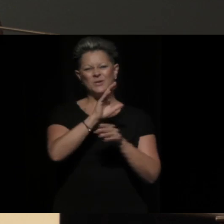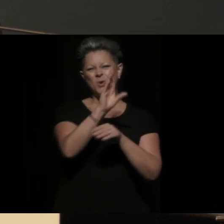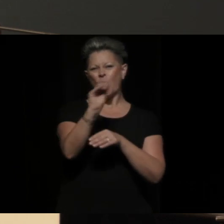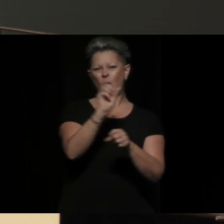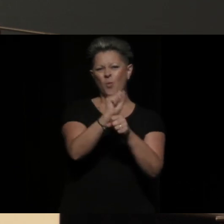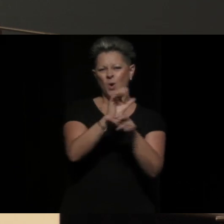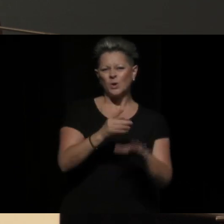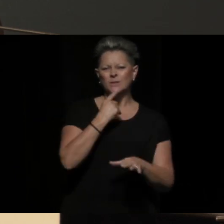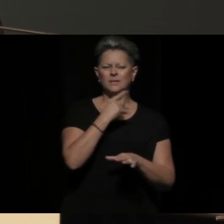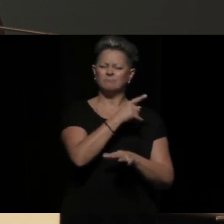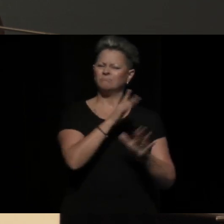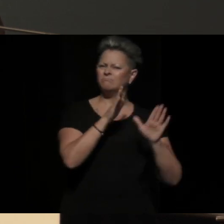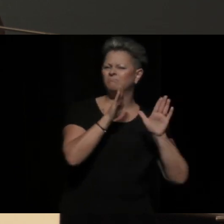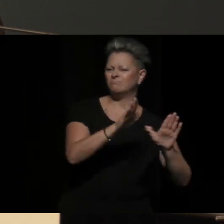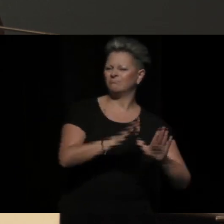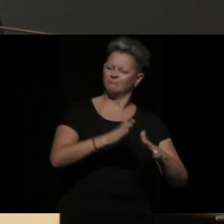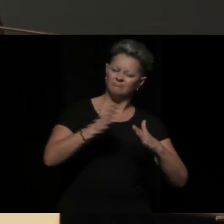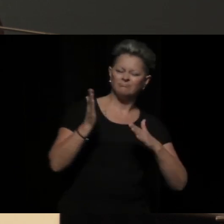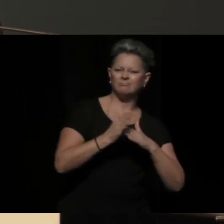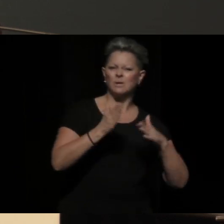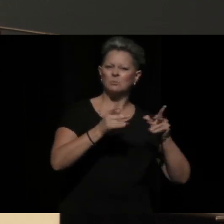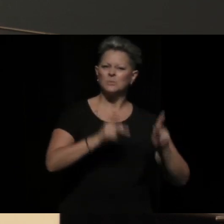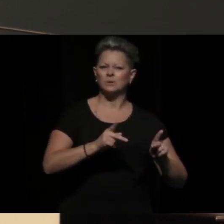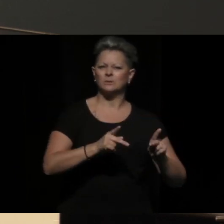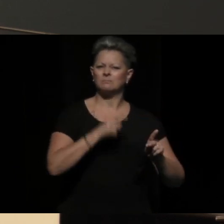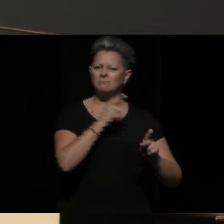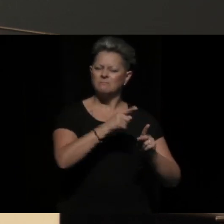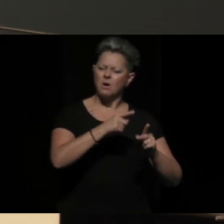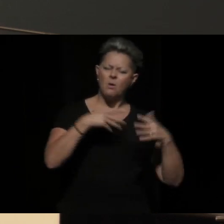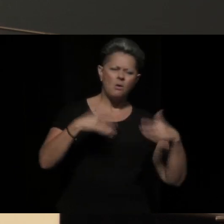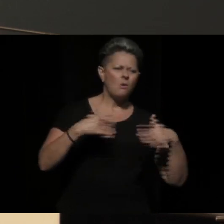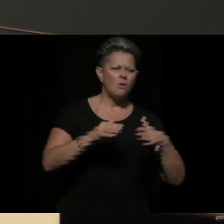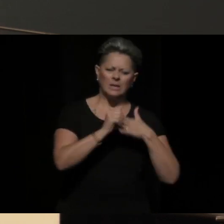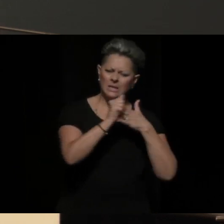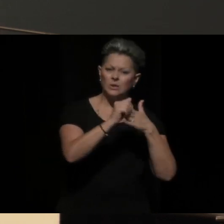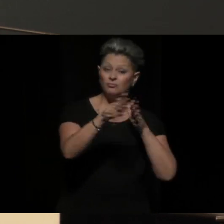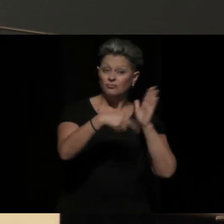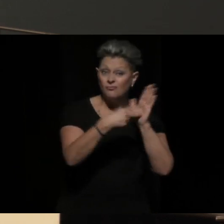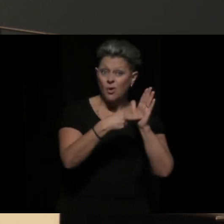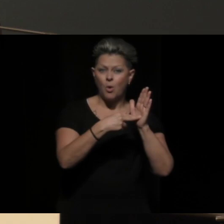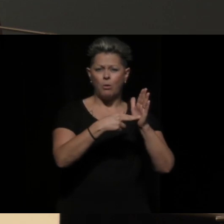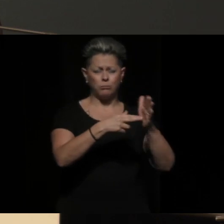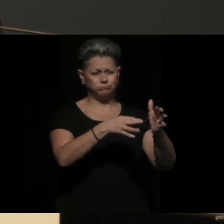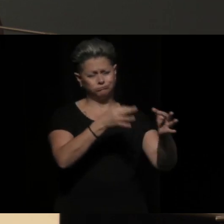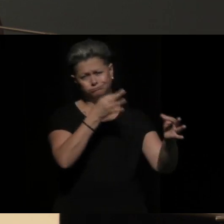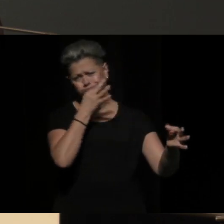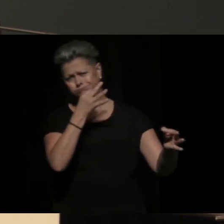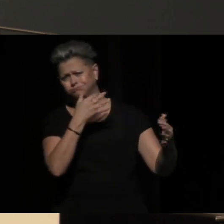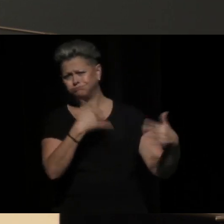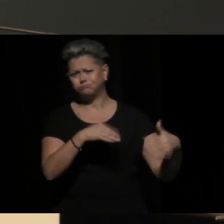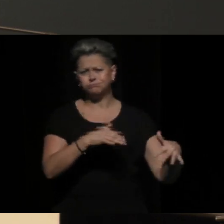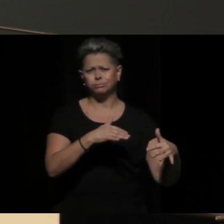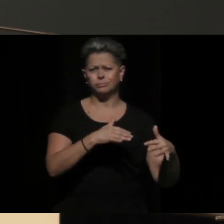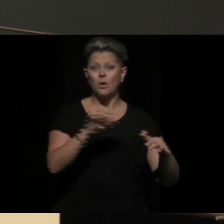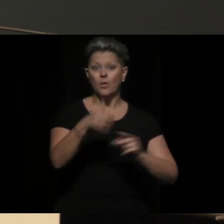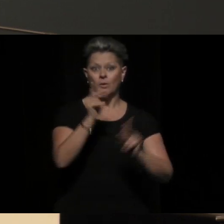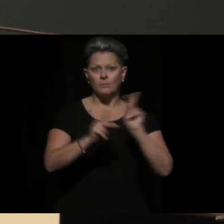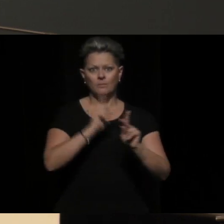outstanding individual, a person who excels in leadership roles and inspires others to follow his